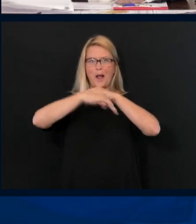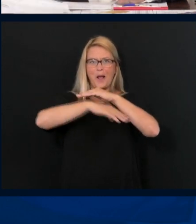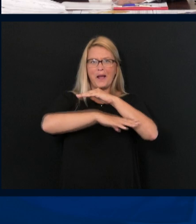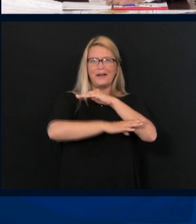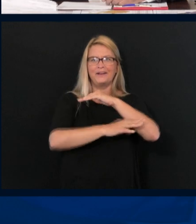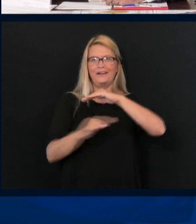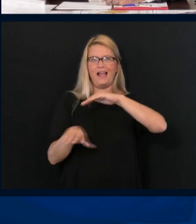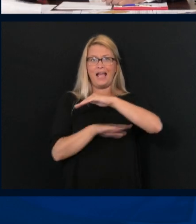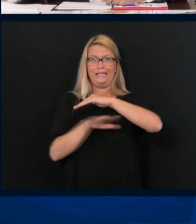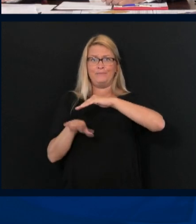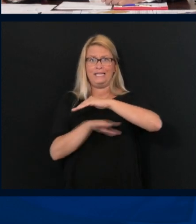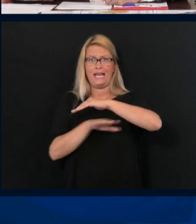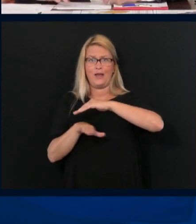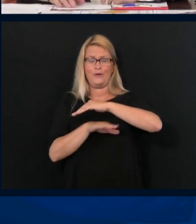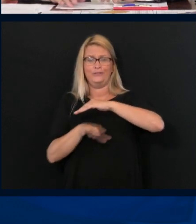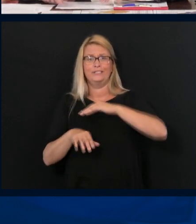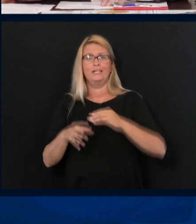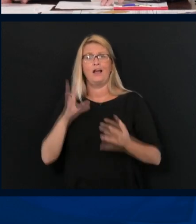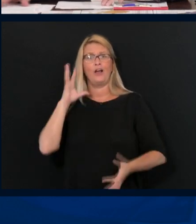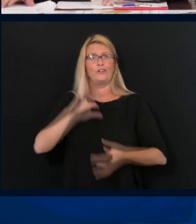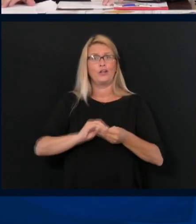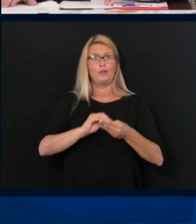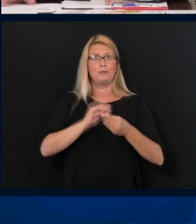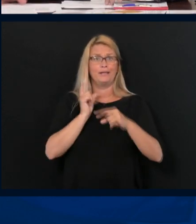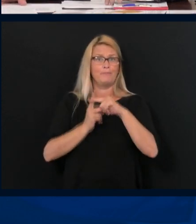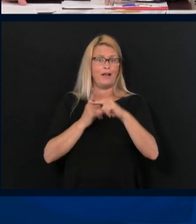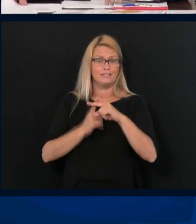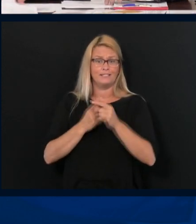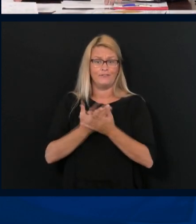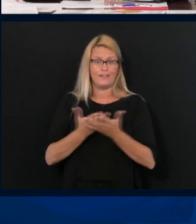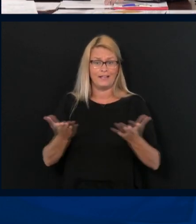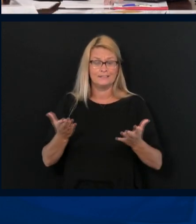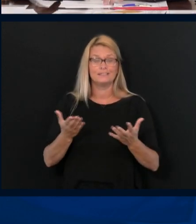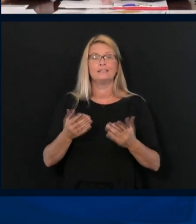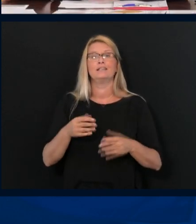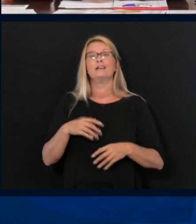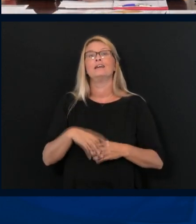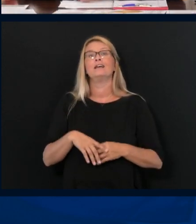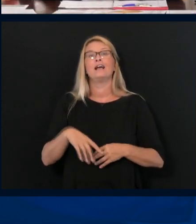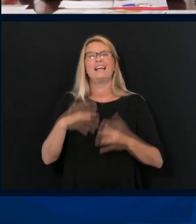like on our cumulative positive stuff. We have now tested